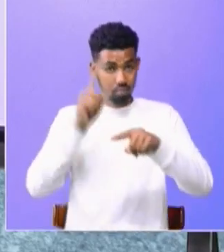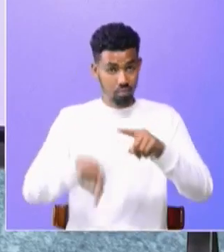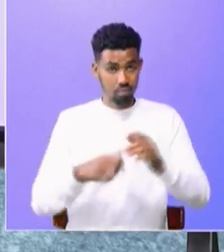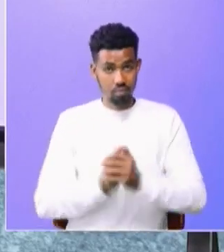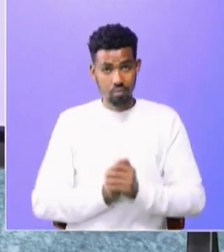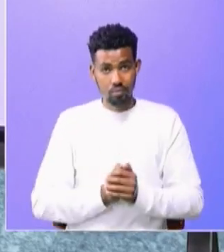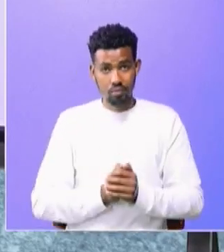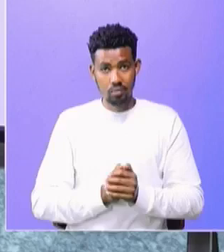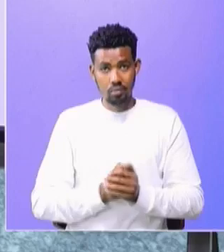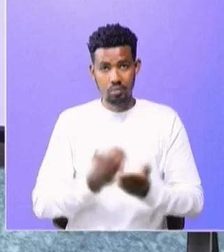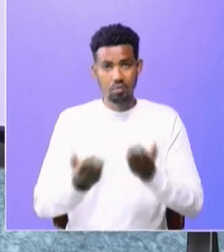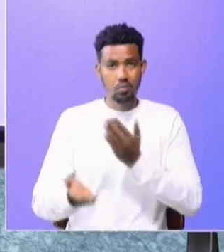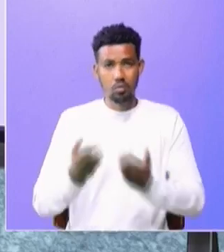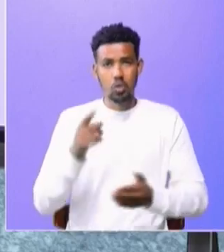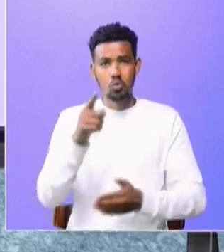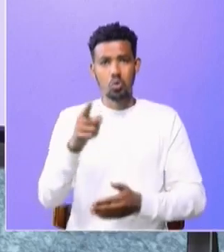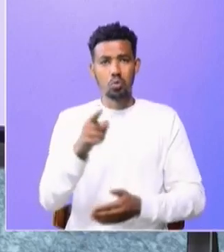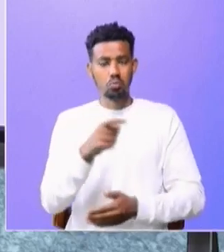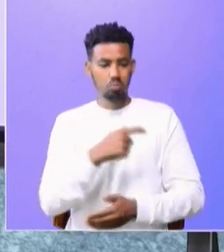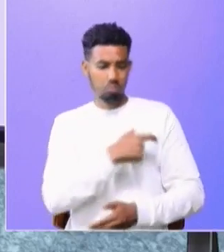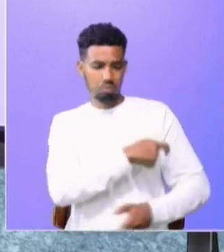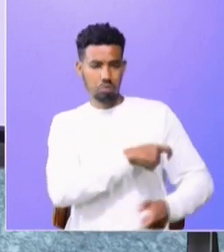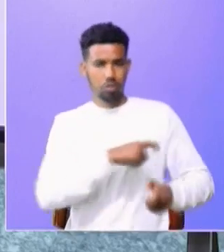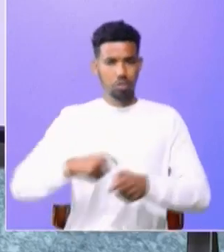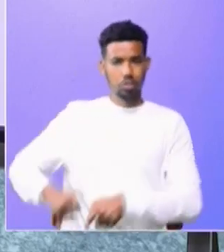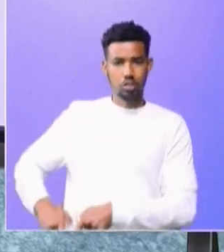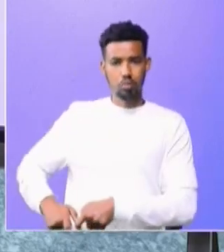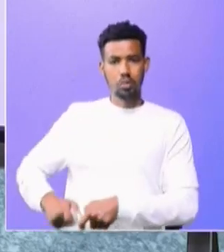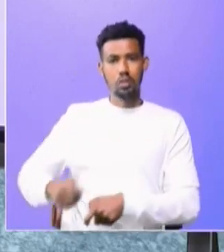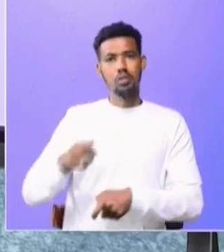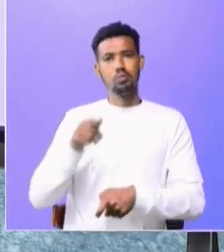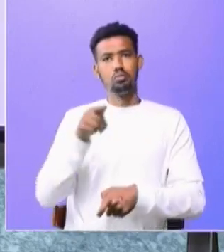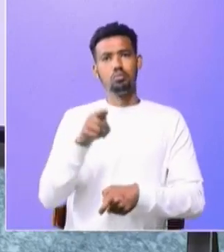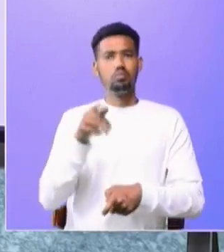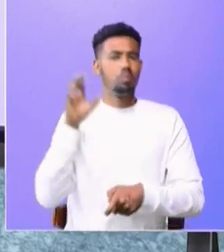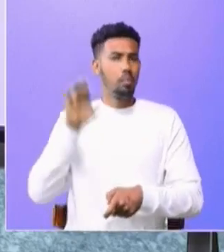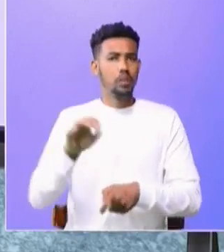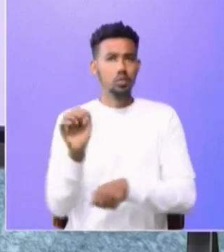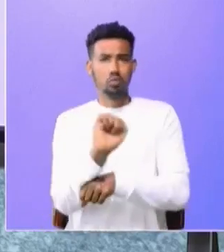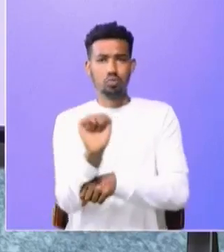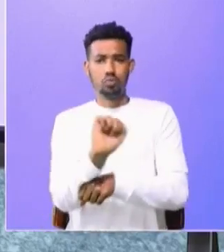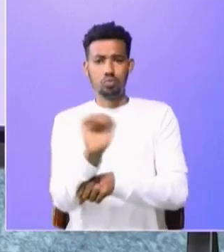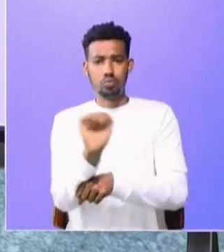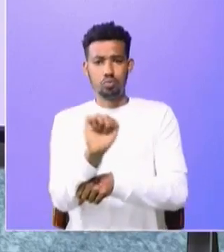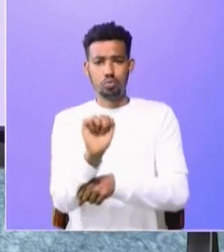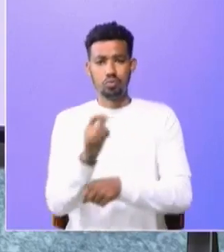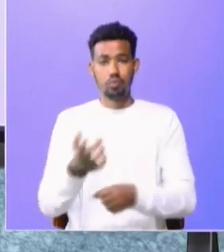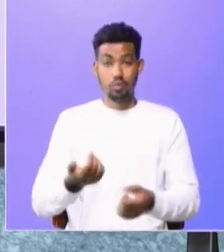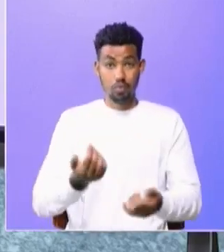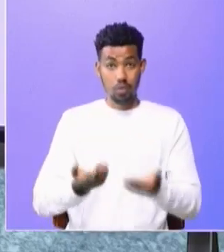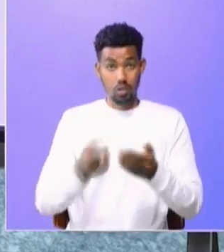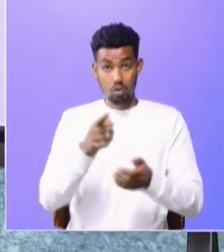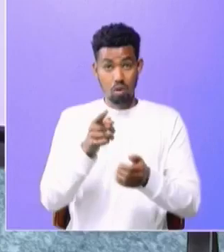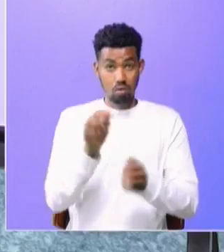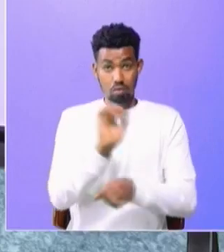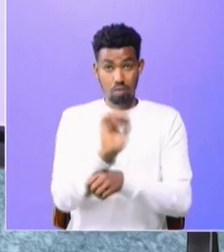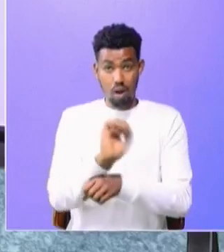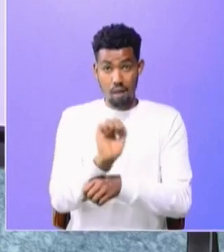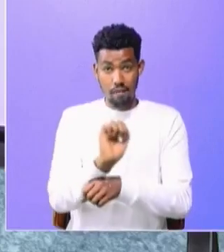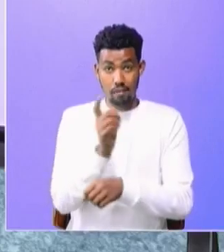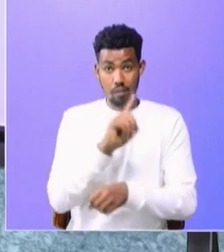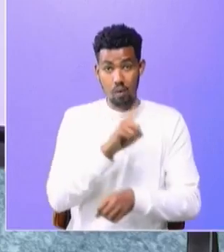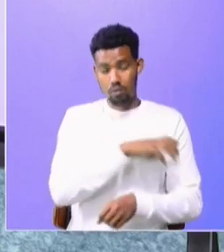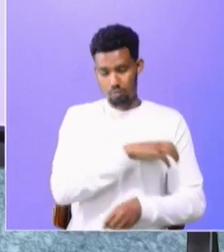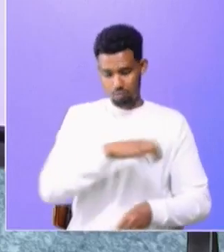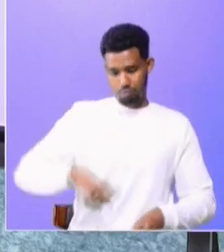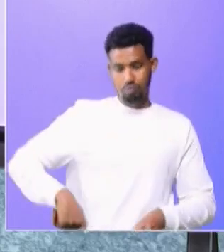wear seat belt while you are driving. You must wear seat belt in the car